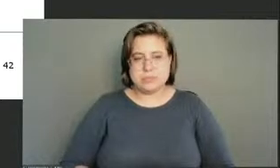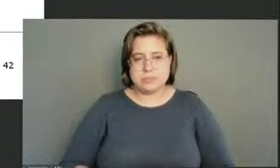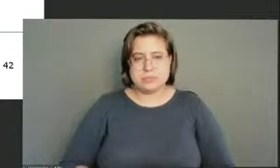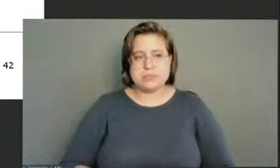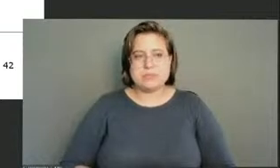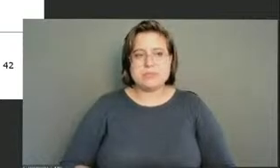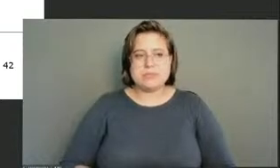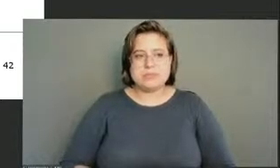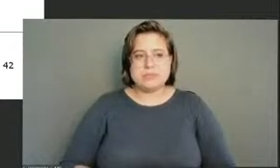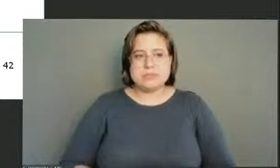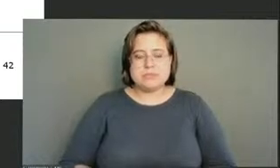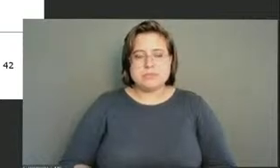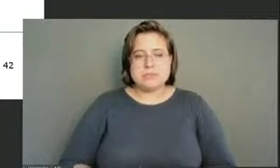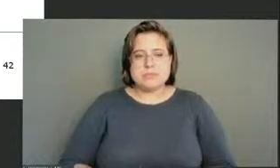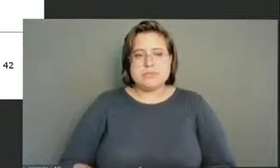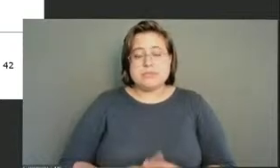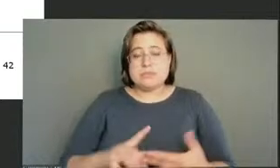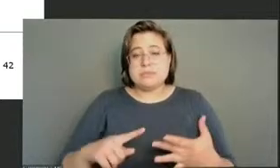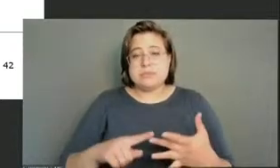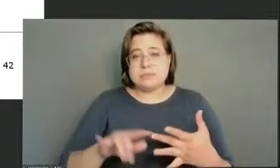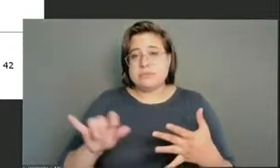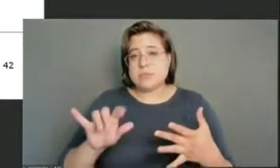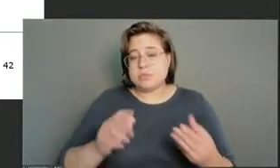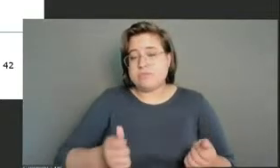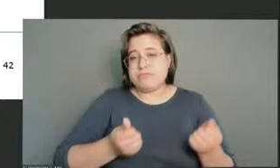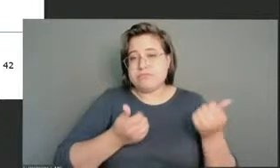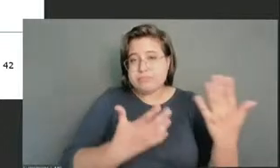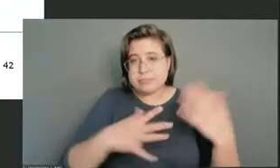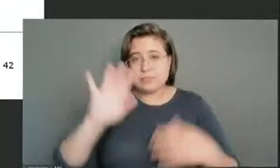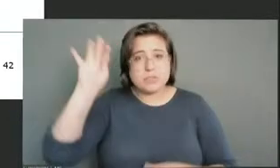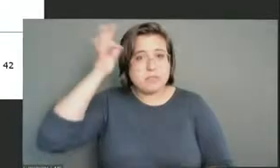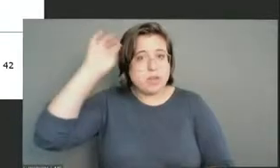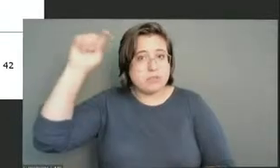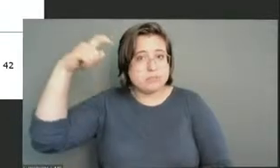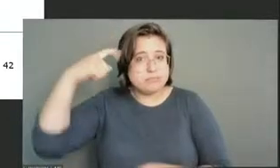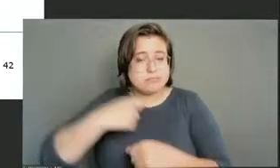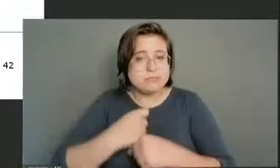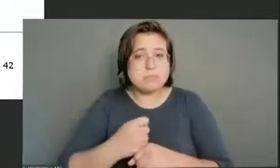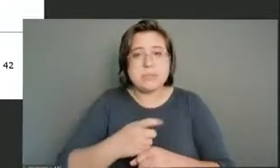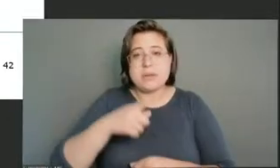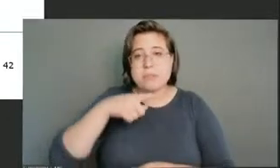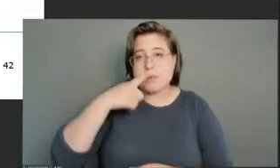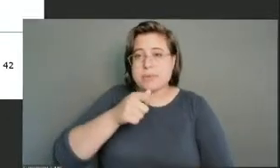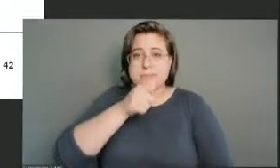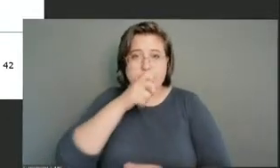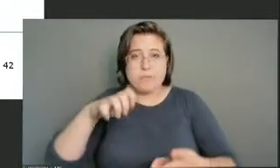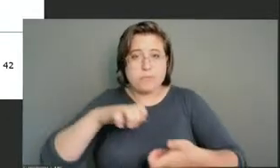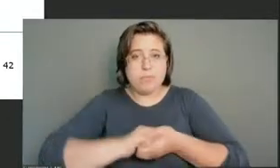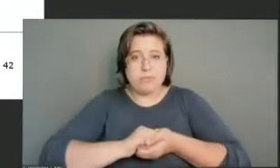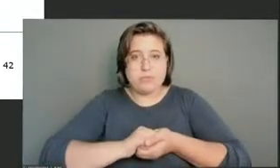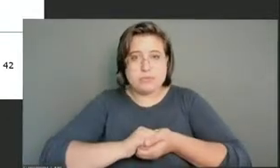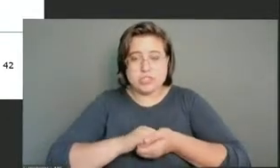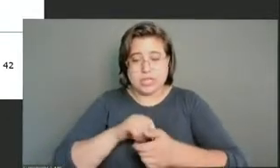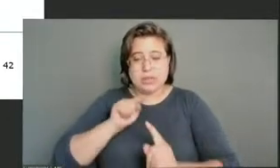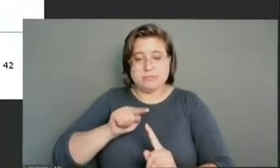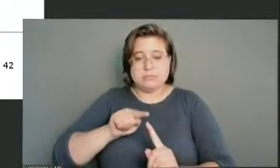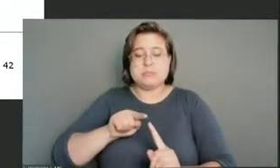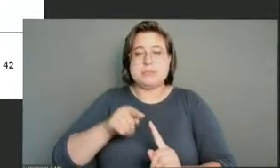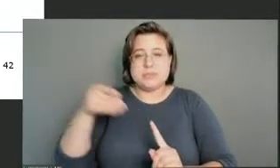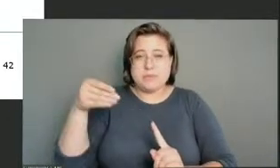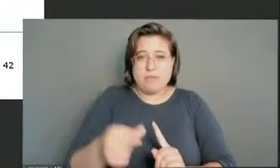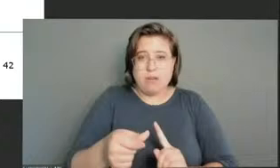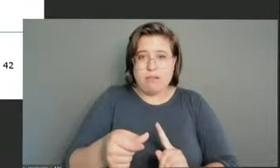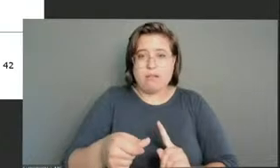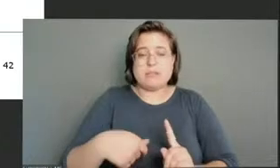1, we also recommend that the federal government create a public-private partnership to fund healthcare providers and